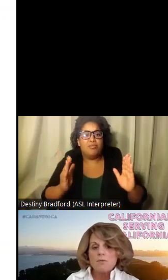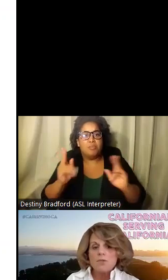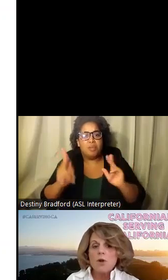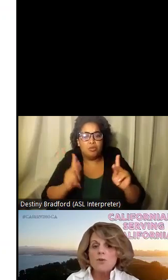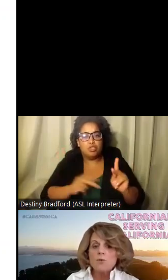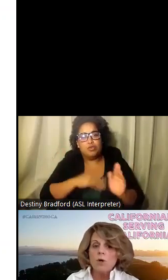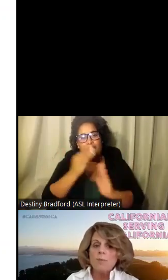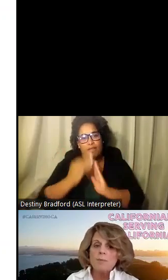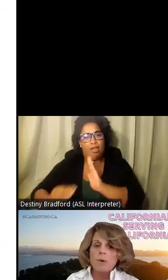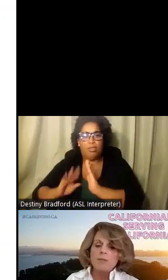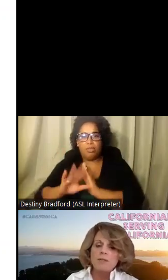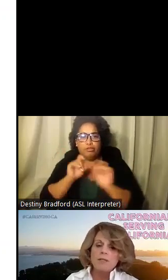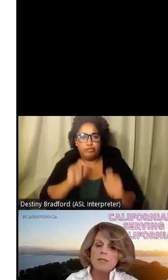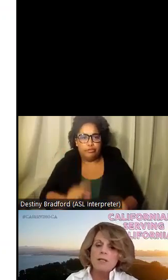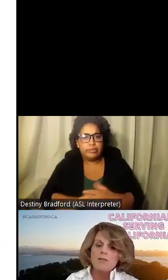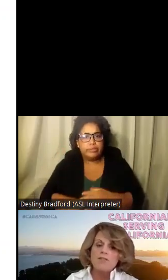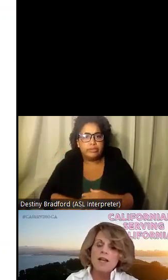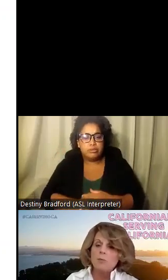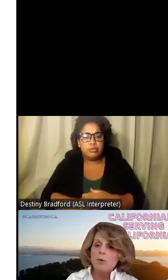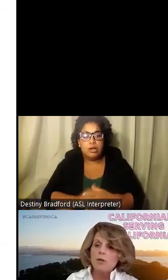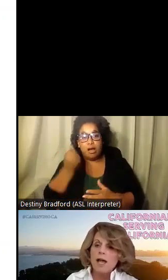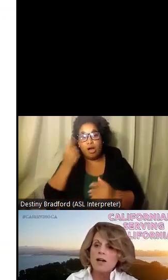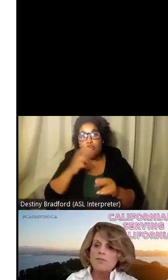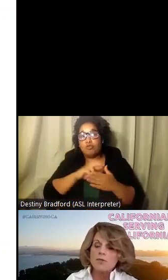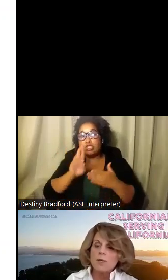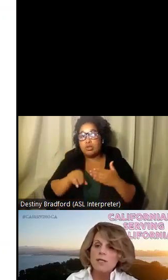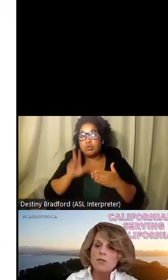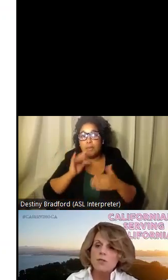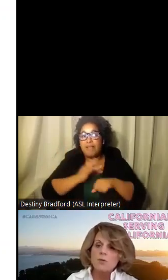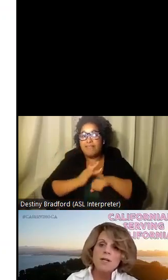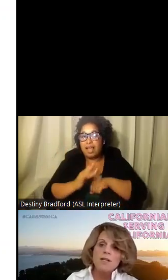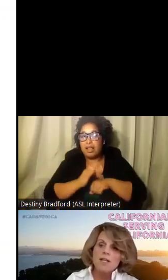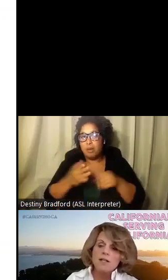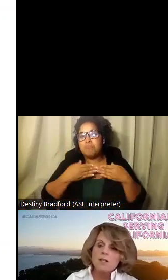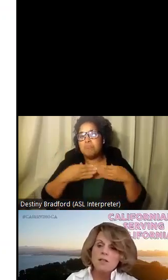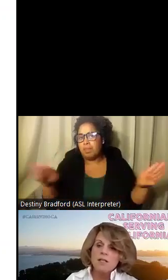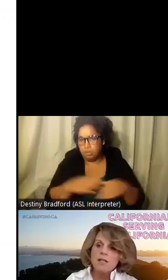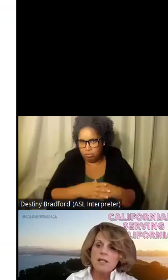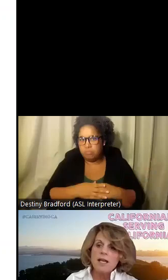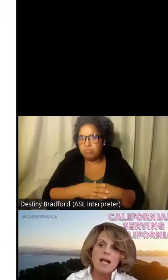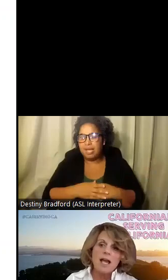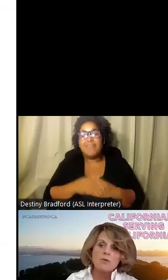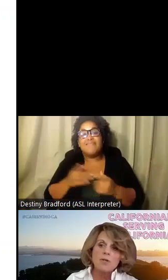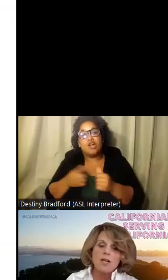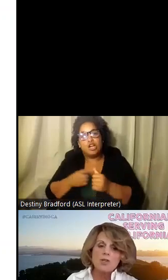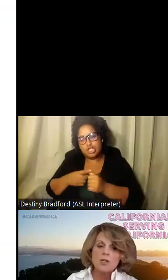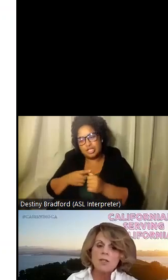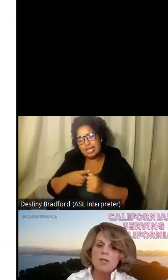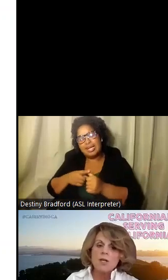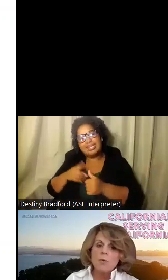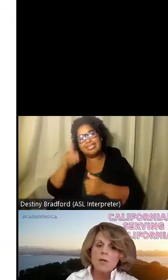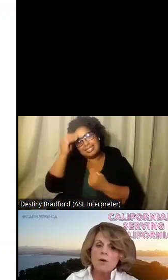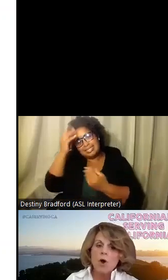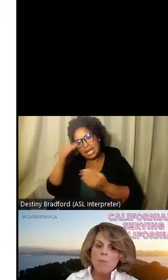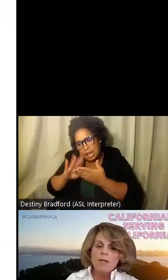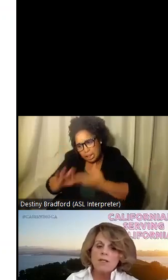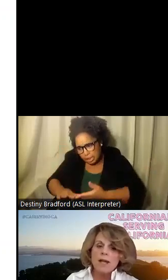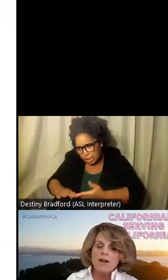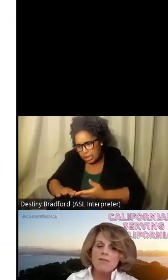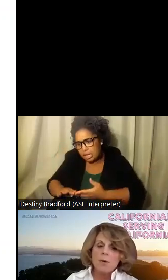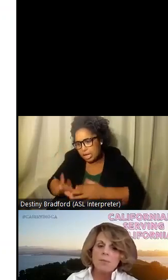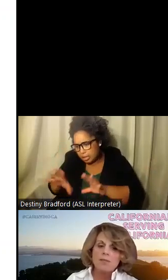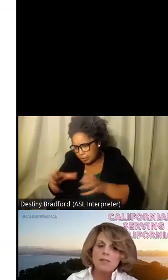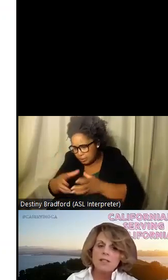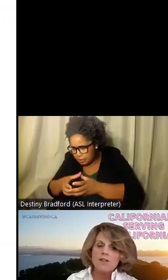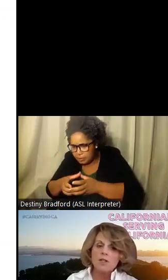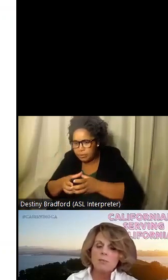The results will be publicly available after we do data cleaning and aggregation. We are hoping to